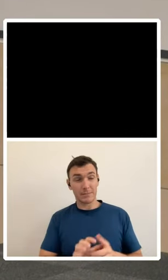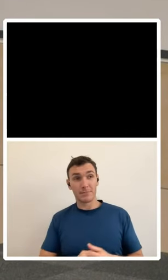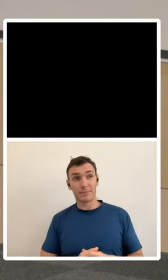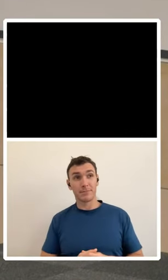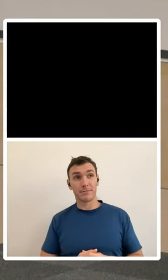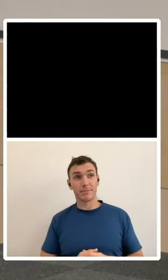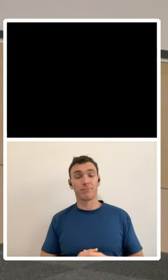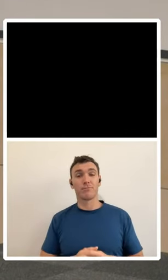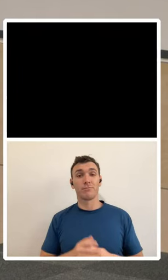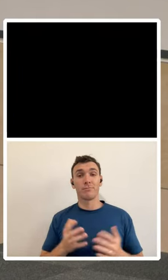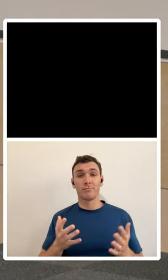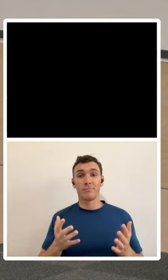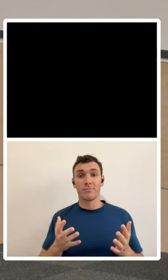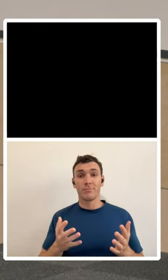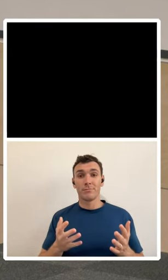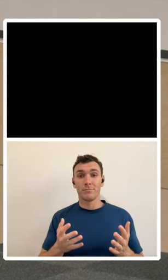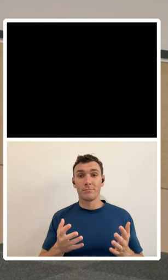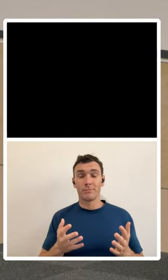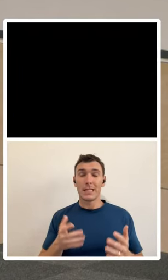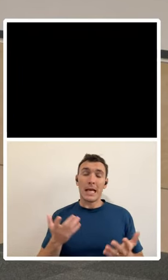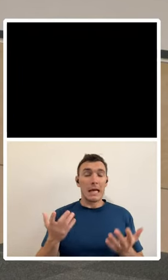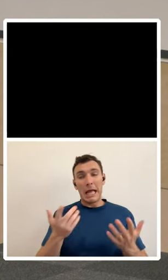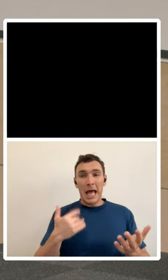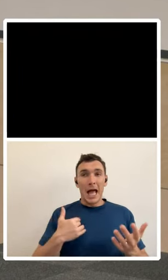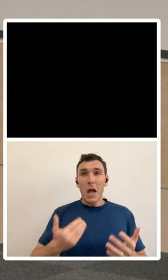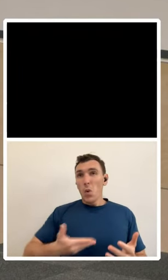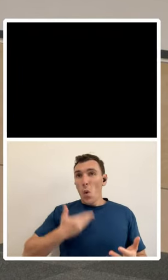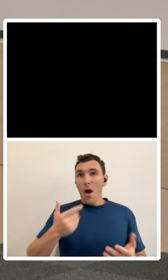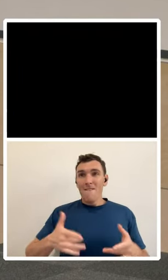want to sort of act like, but that's what was happening. You know what I mean? And you,